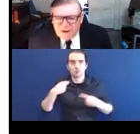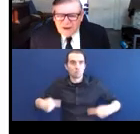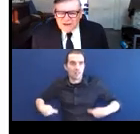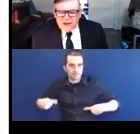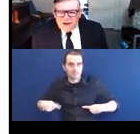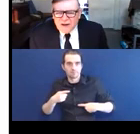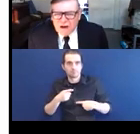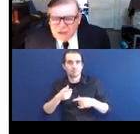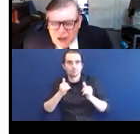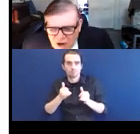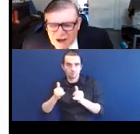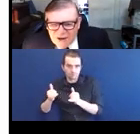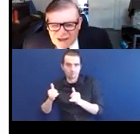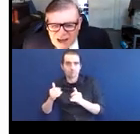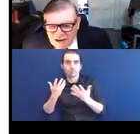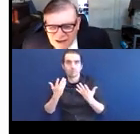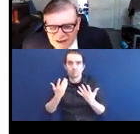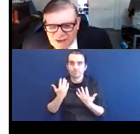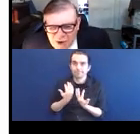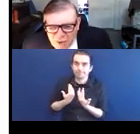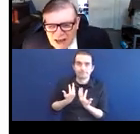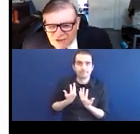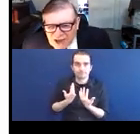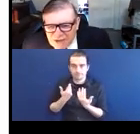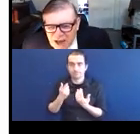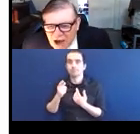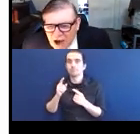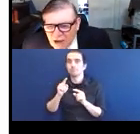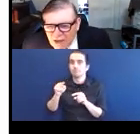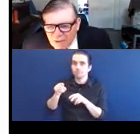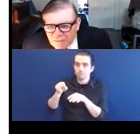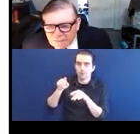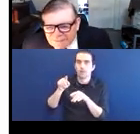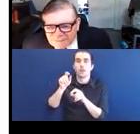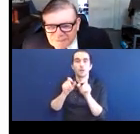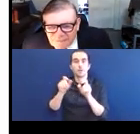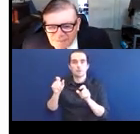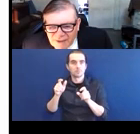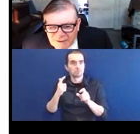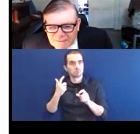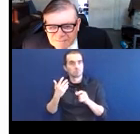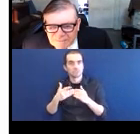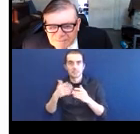strength, brothers. Go slowly, no need to hurry. We have to keep a calm rhythm.